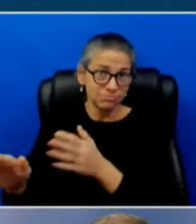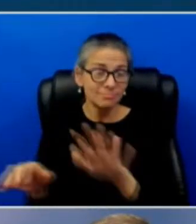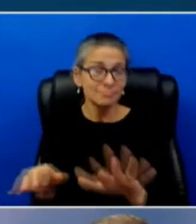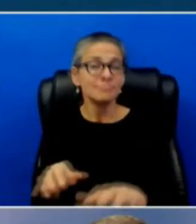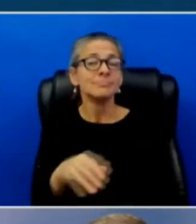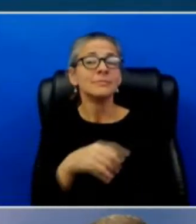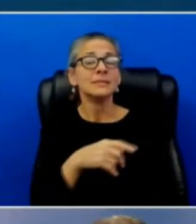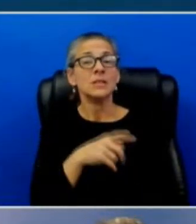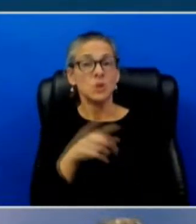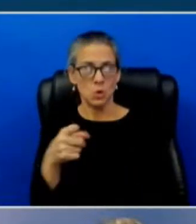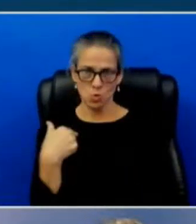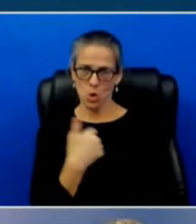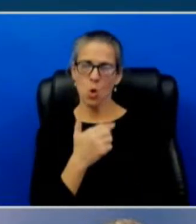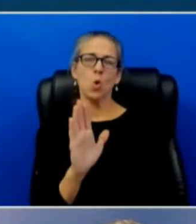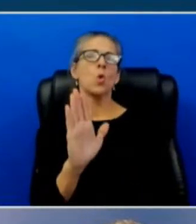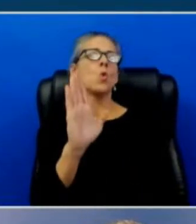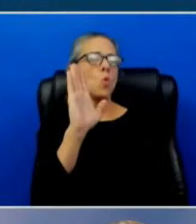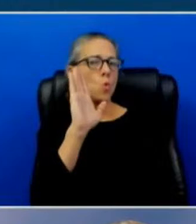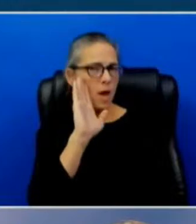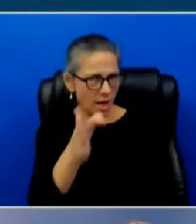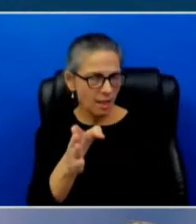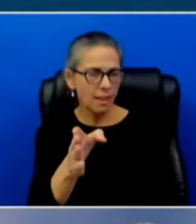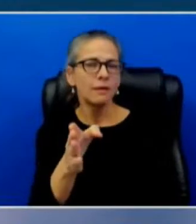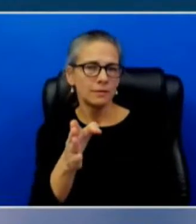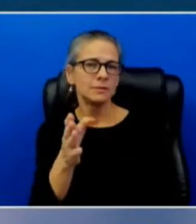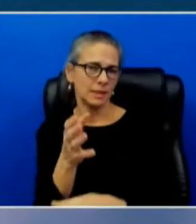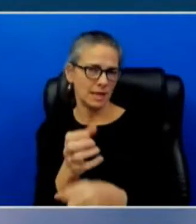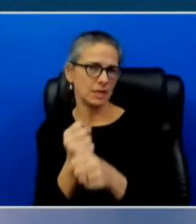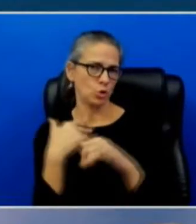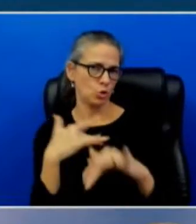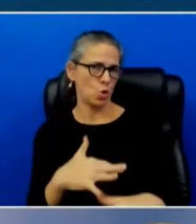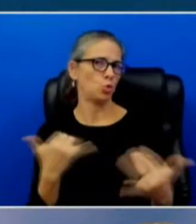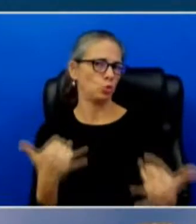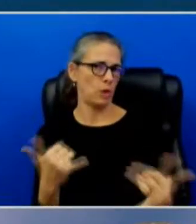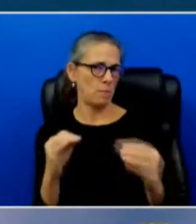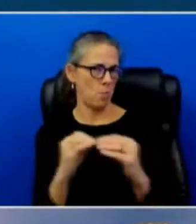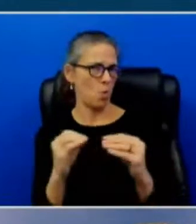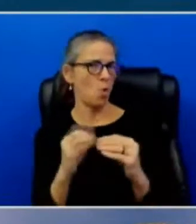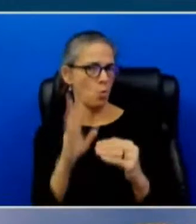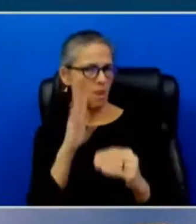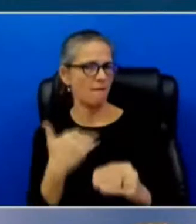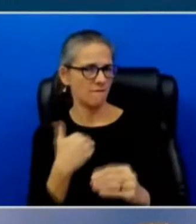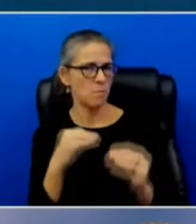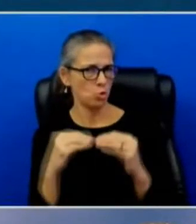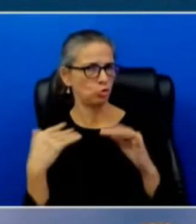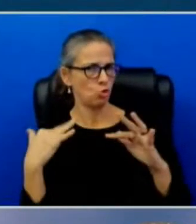meaning we will get more snow today. Here are the wind gusts.